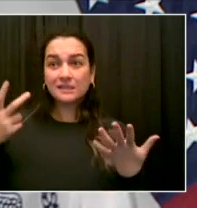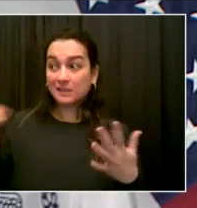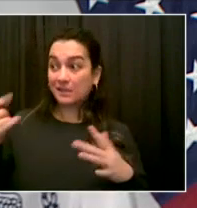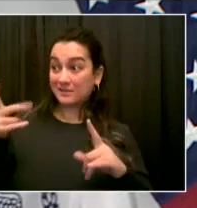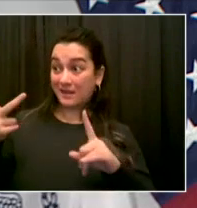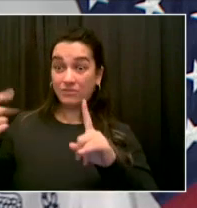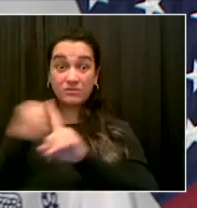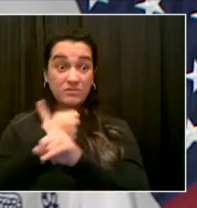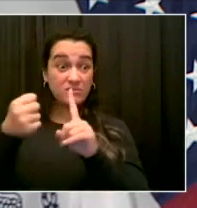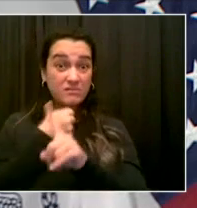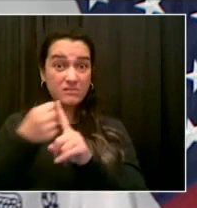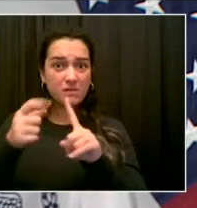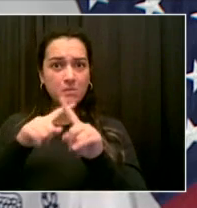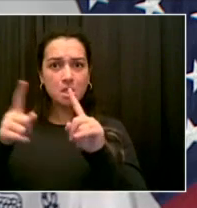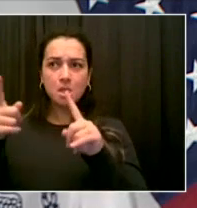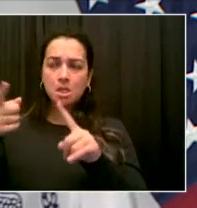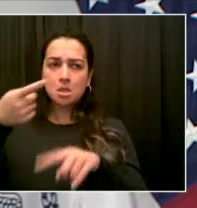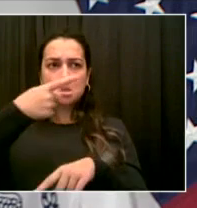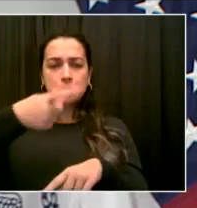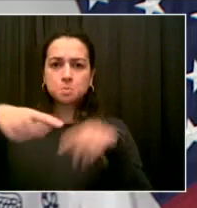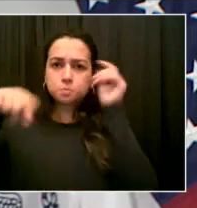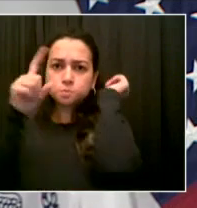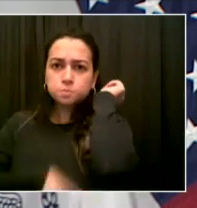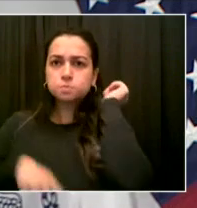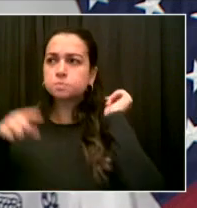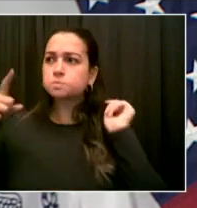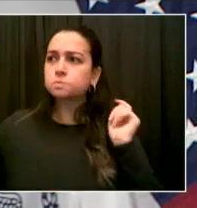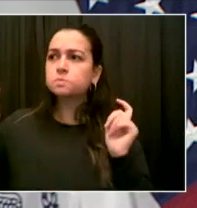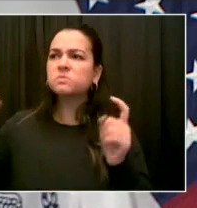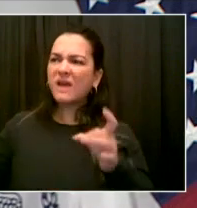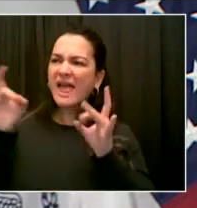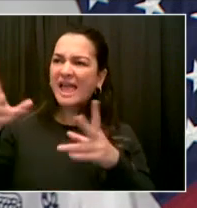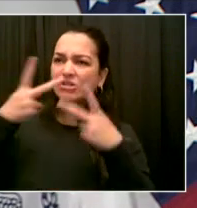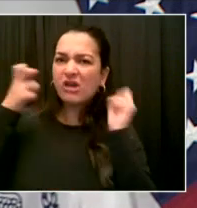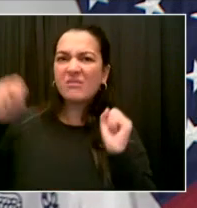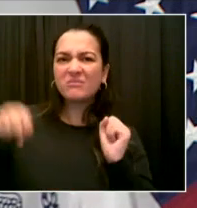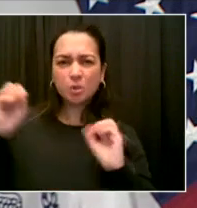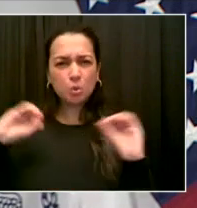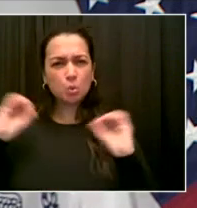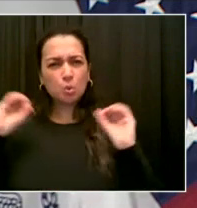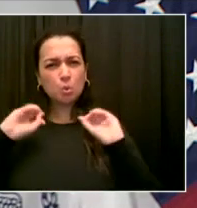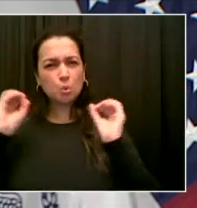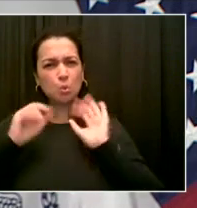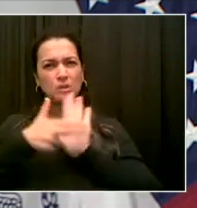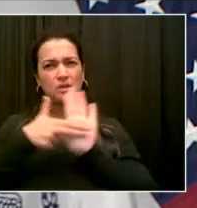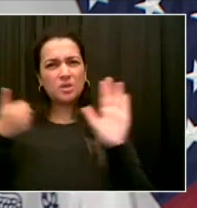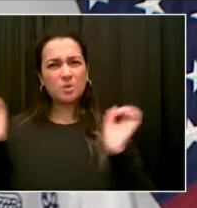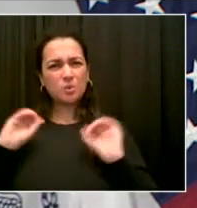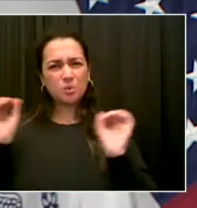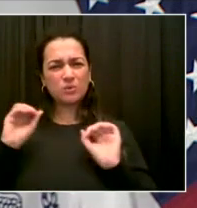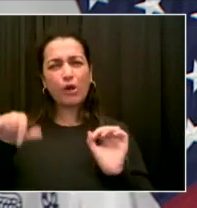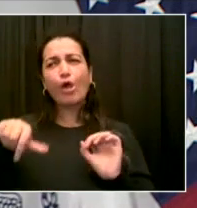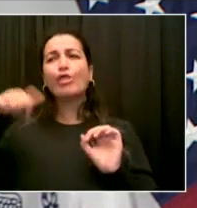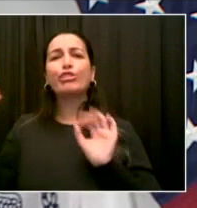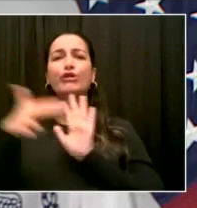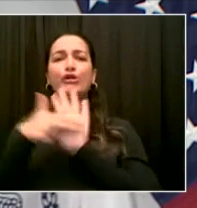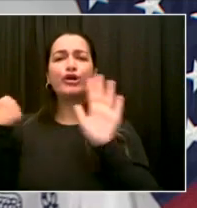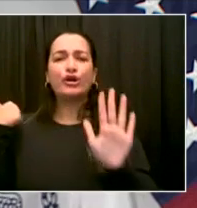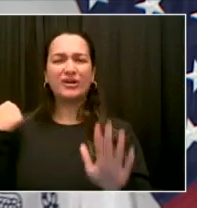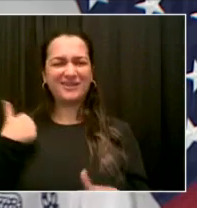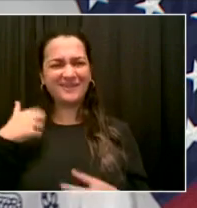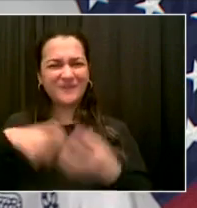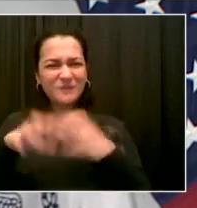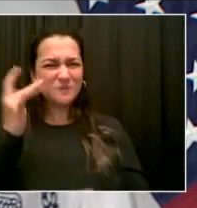do more in every sense. We need all New Yorkers involved. We need people reporting everything they